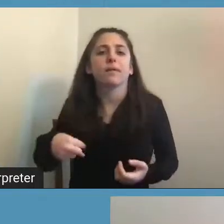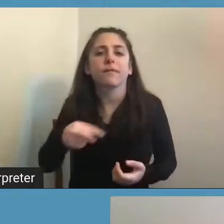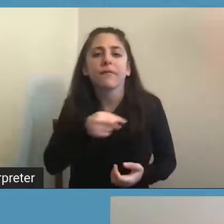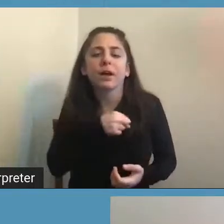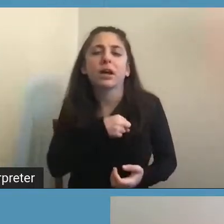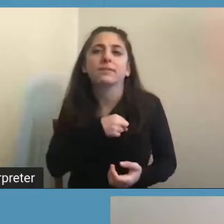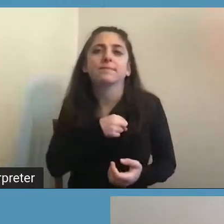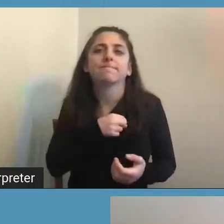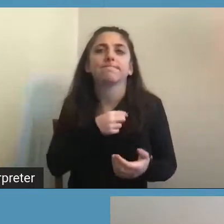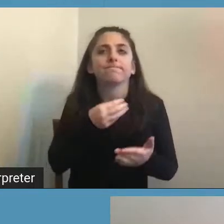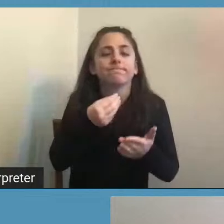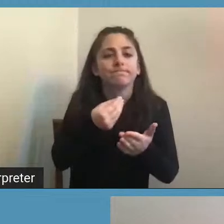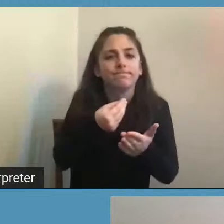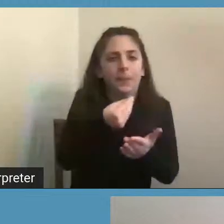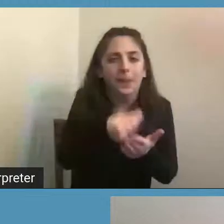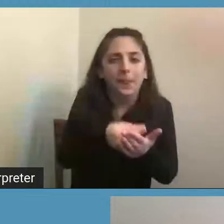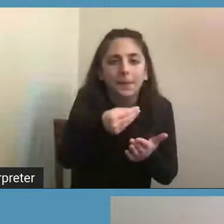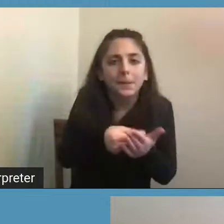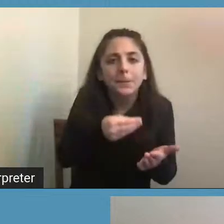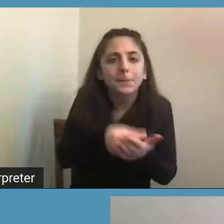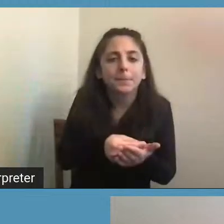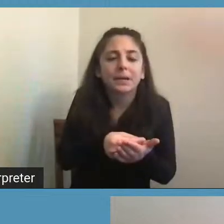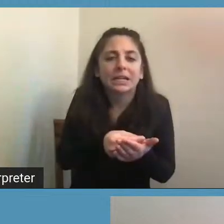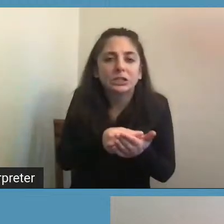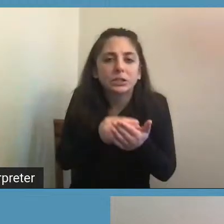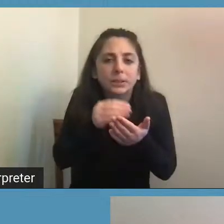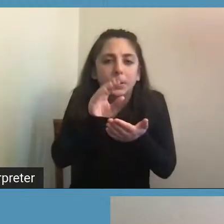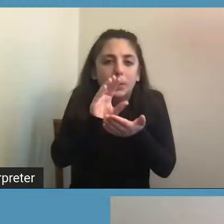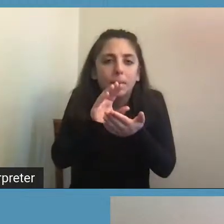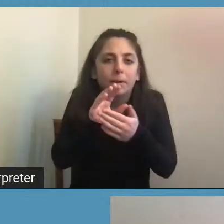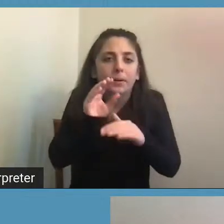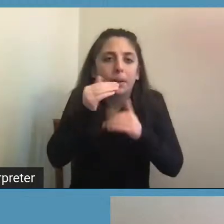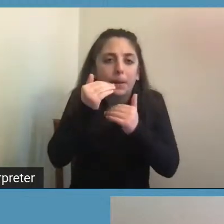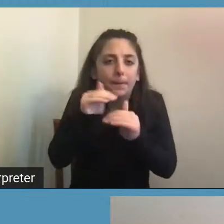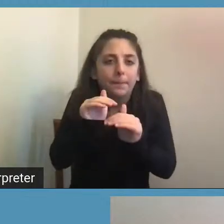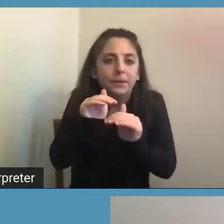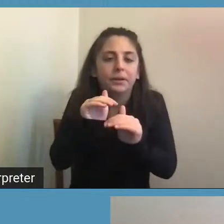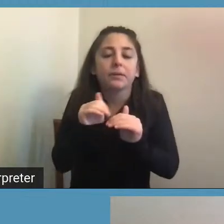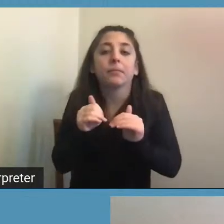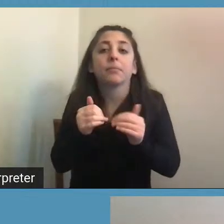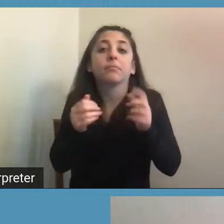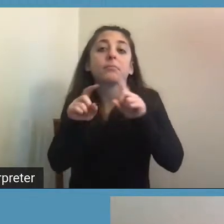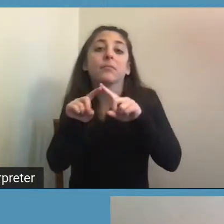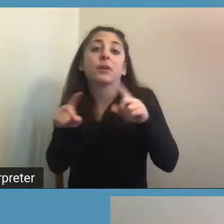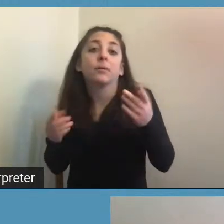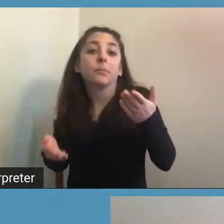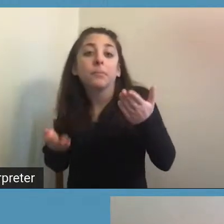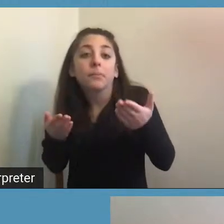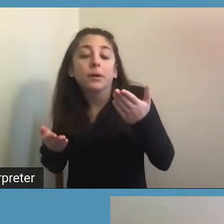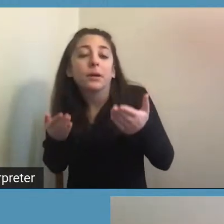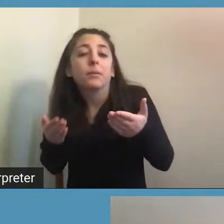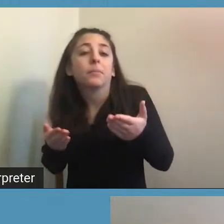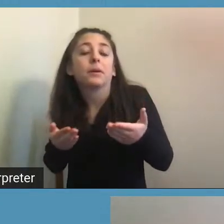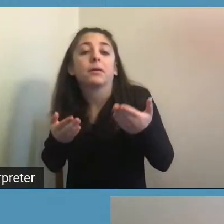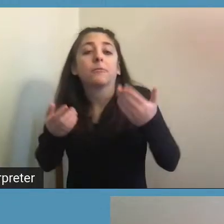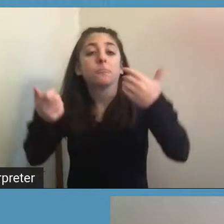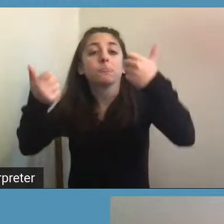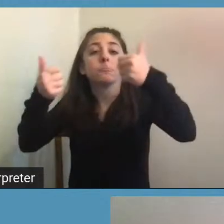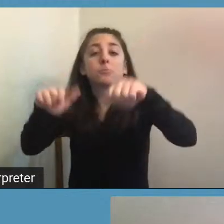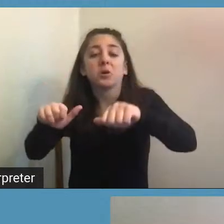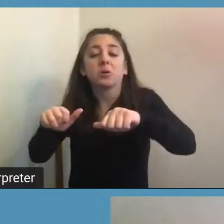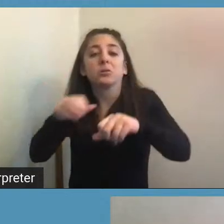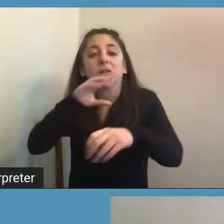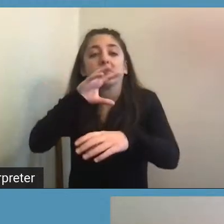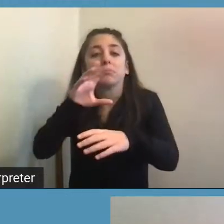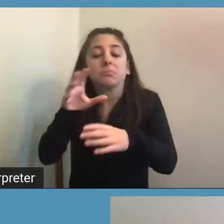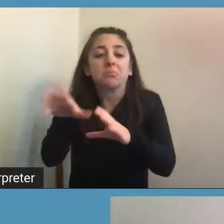budgets, but sometimes just putting like $5 or $10 behind a post, um, to let people, to